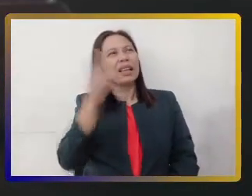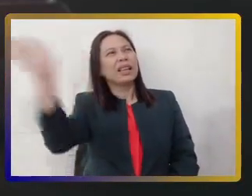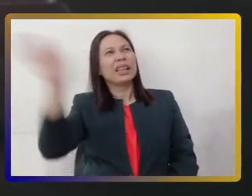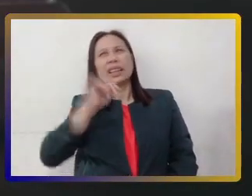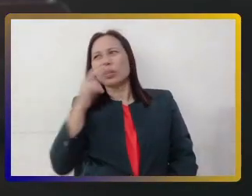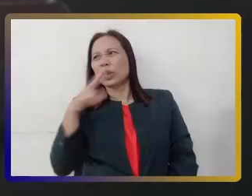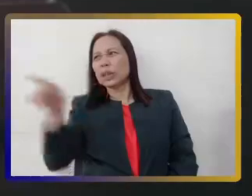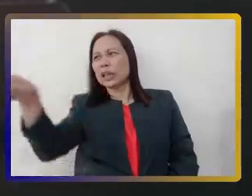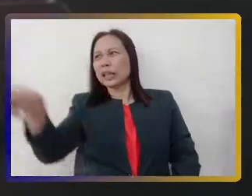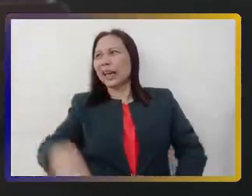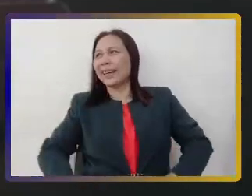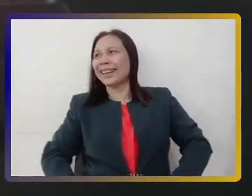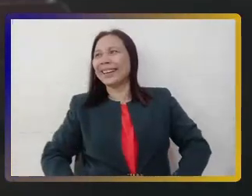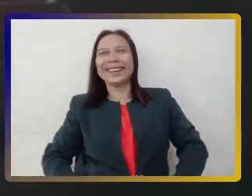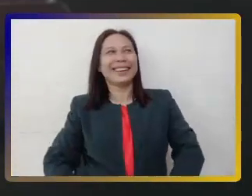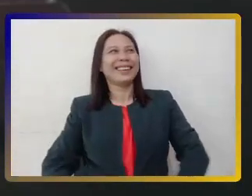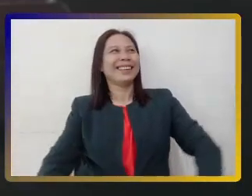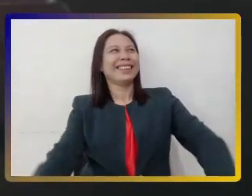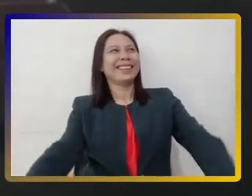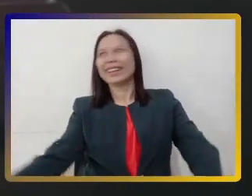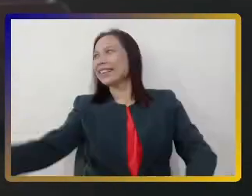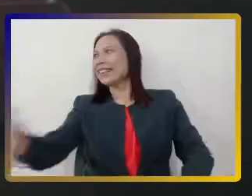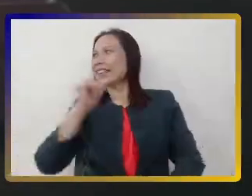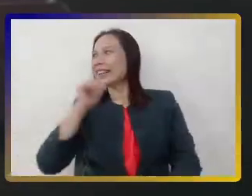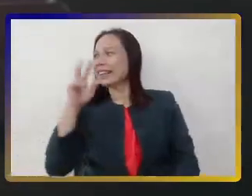Christ very clear